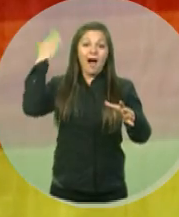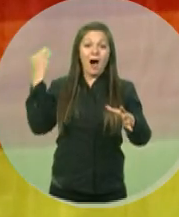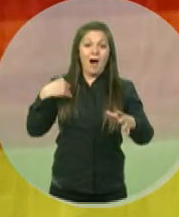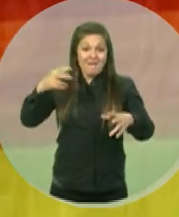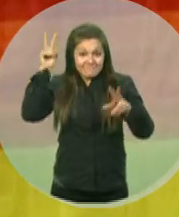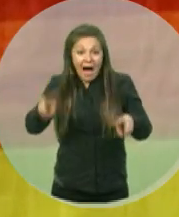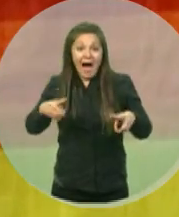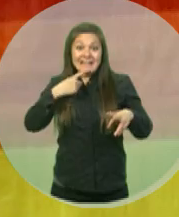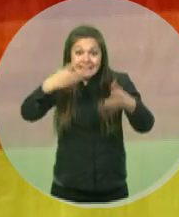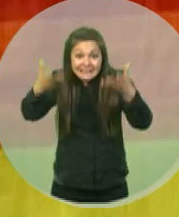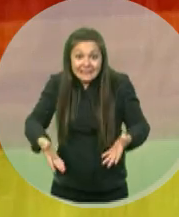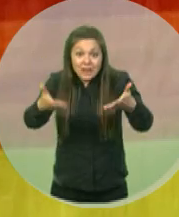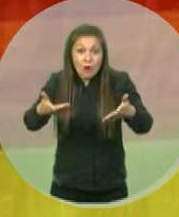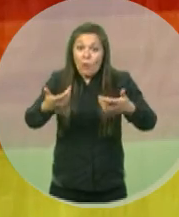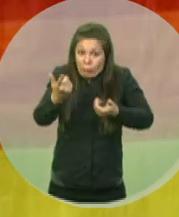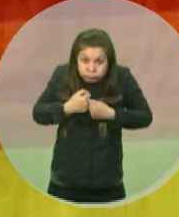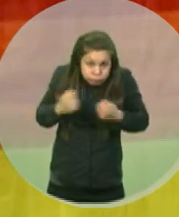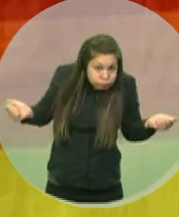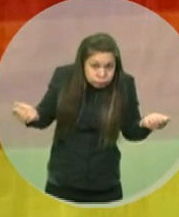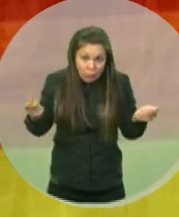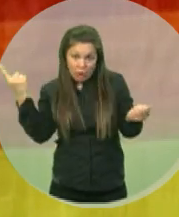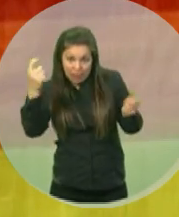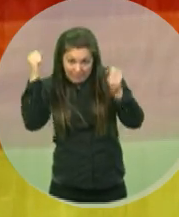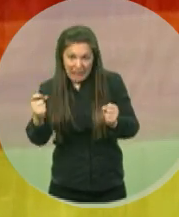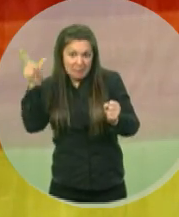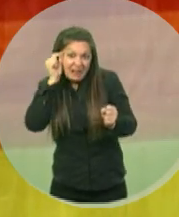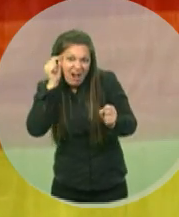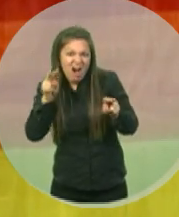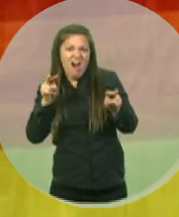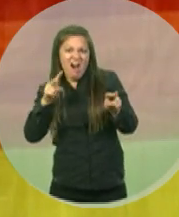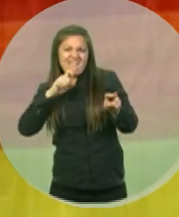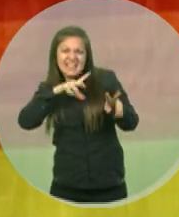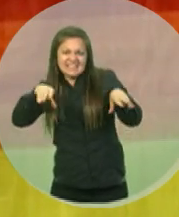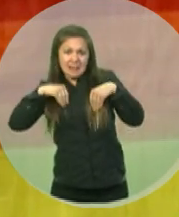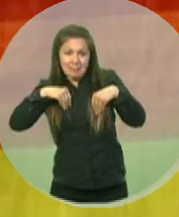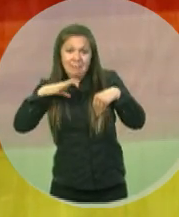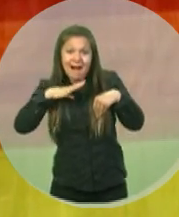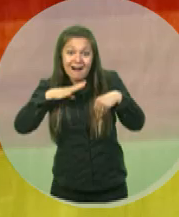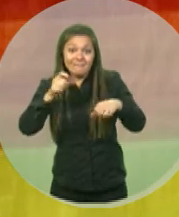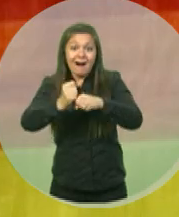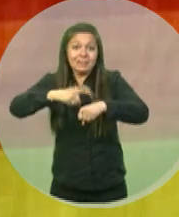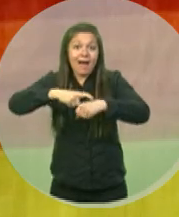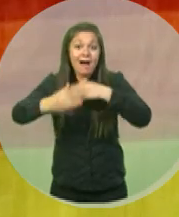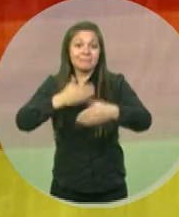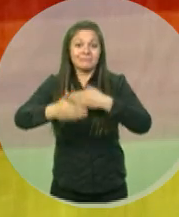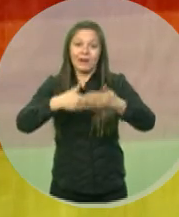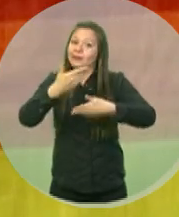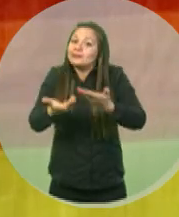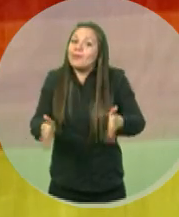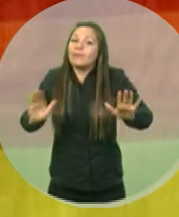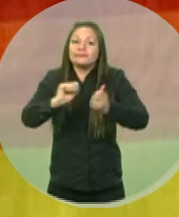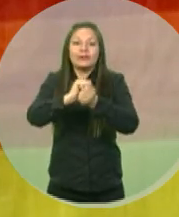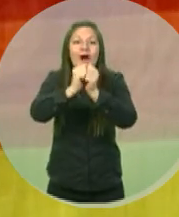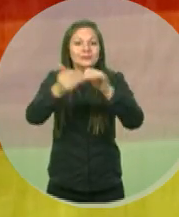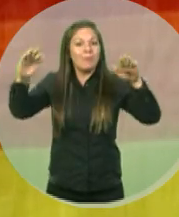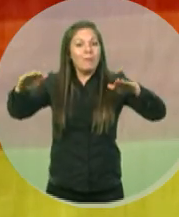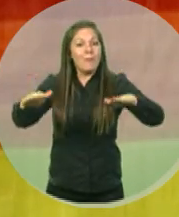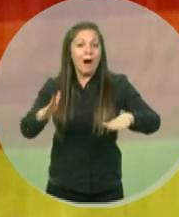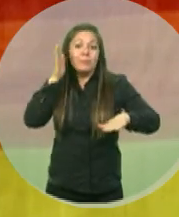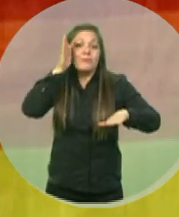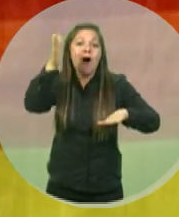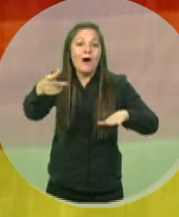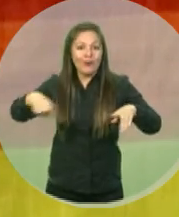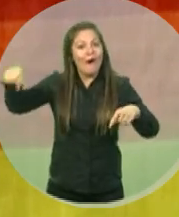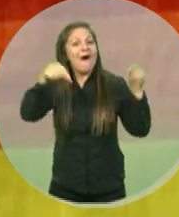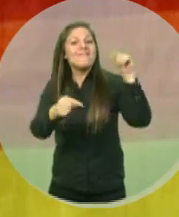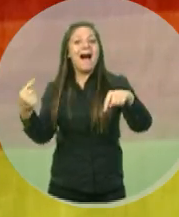tu dévoiles ta personnalité ou que tu dévoiles comme quoi tu es gay, il y en a qui ont un petit peu de difficulté avec ça.